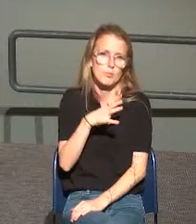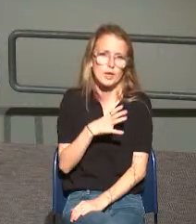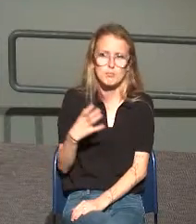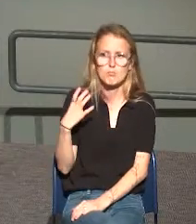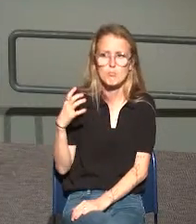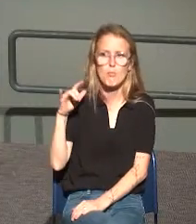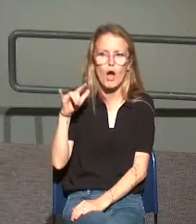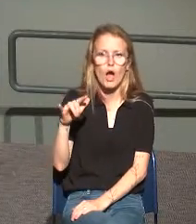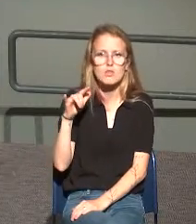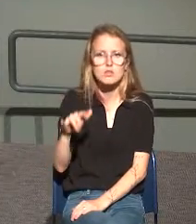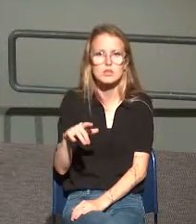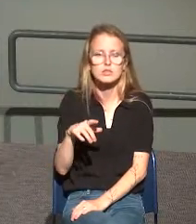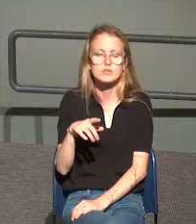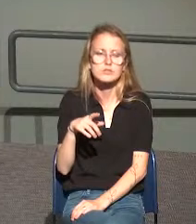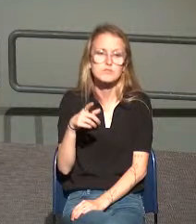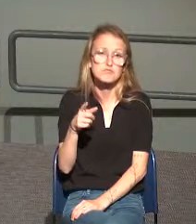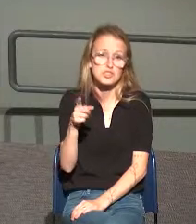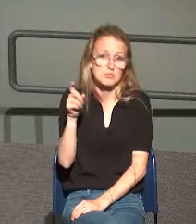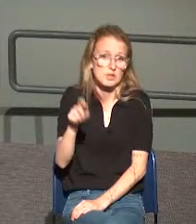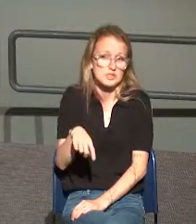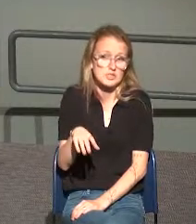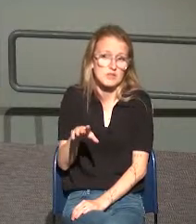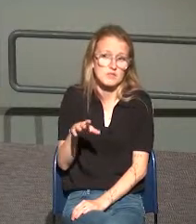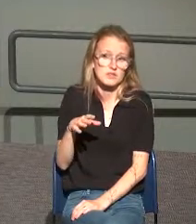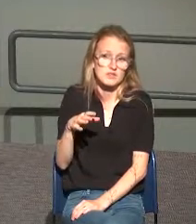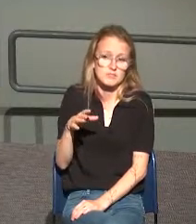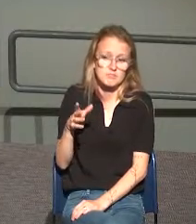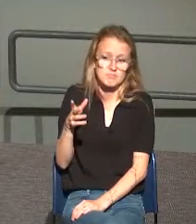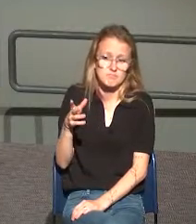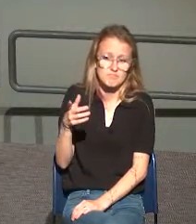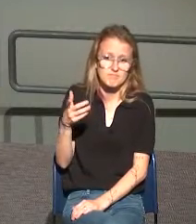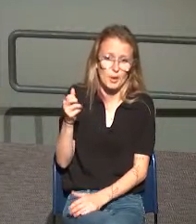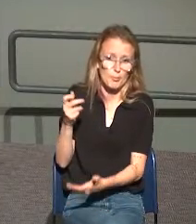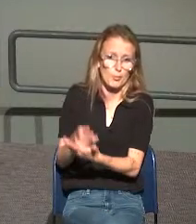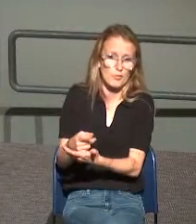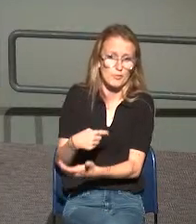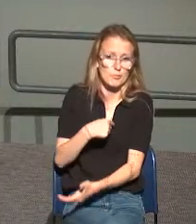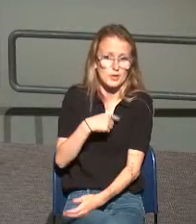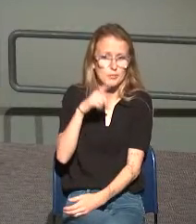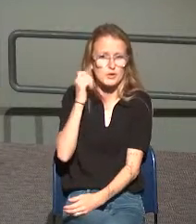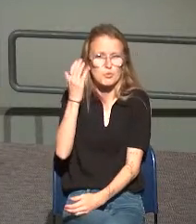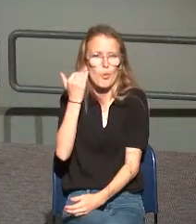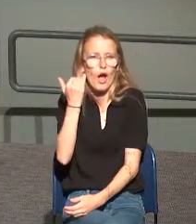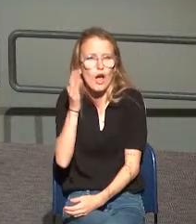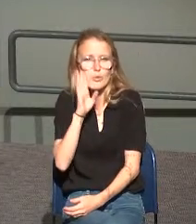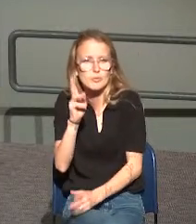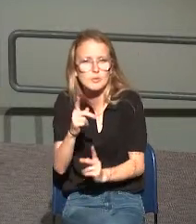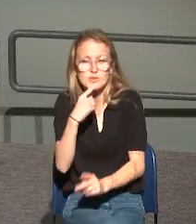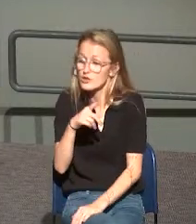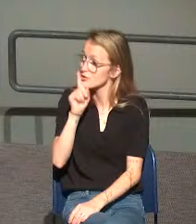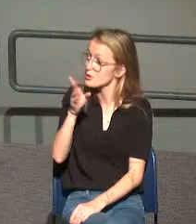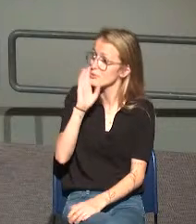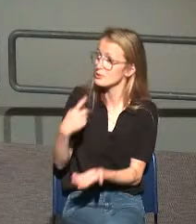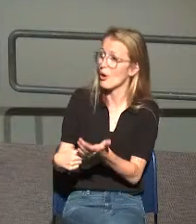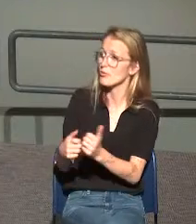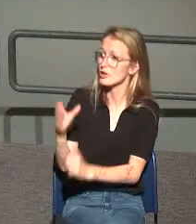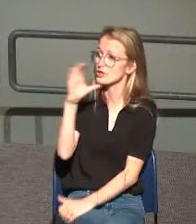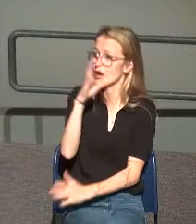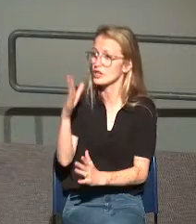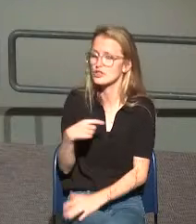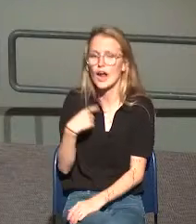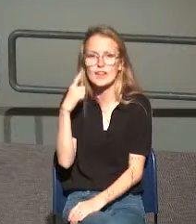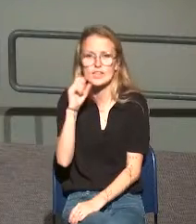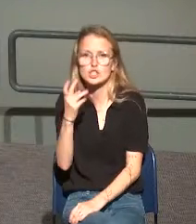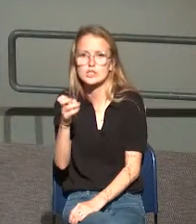aviator community. And I think she must have vouched for me, because otherwise why would everybody say, sure, we'll talk to this stranger. So then